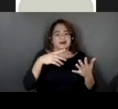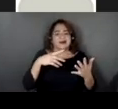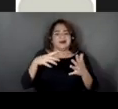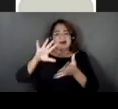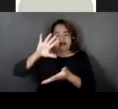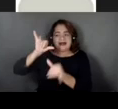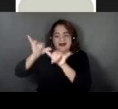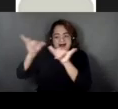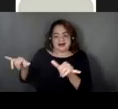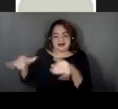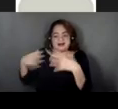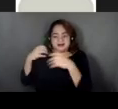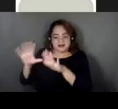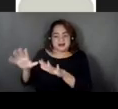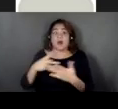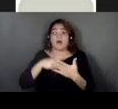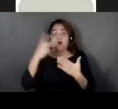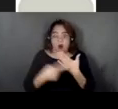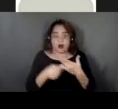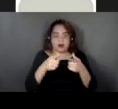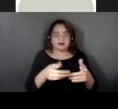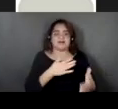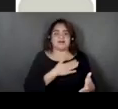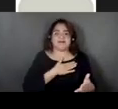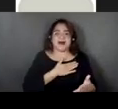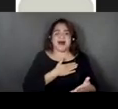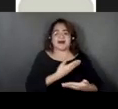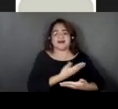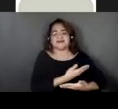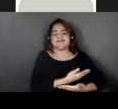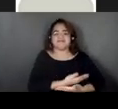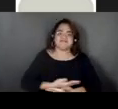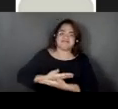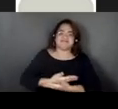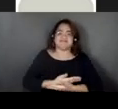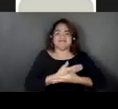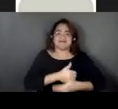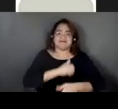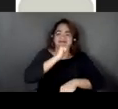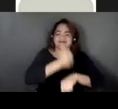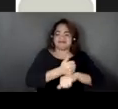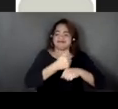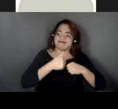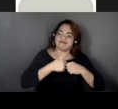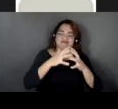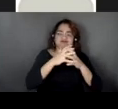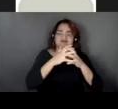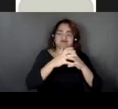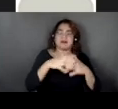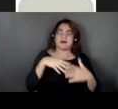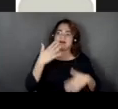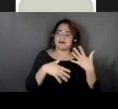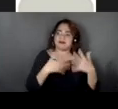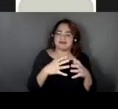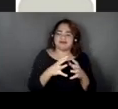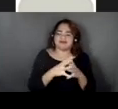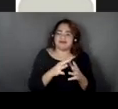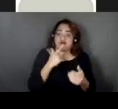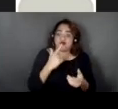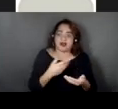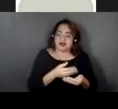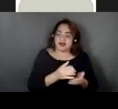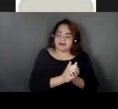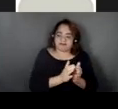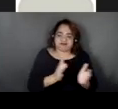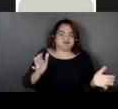baby. So I'm very proud of how rapidly and robustly it's developed over this time. It's a